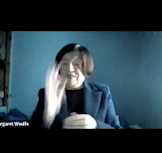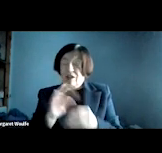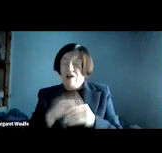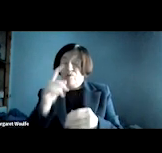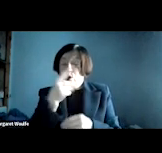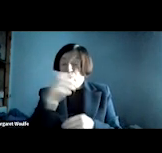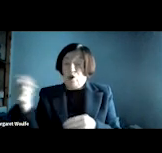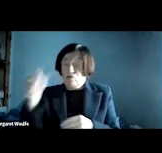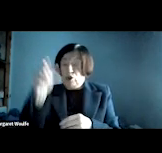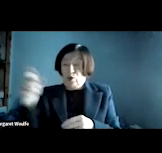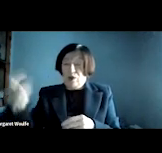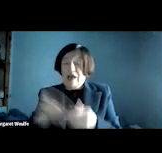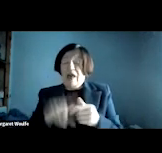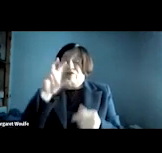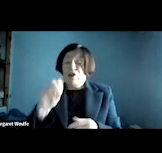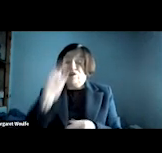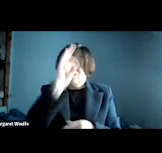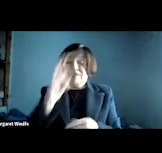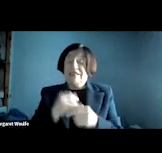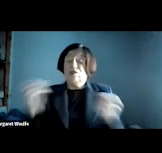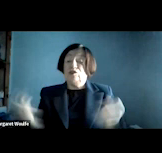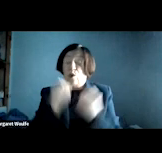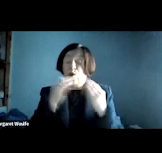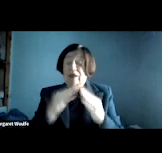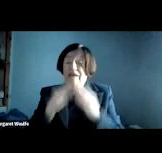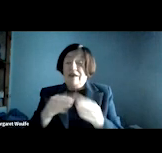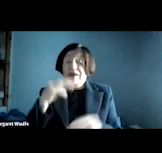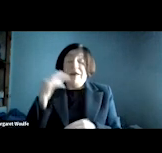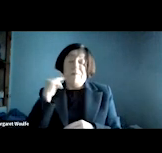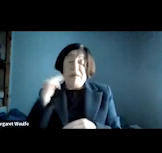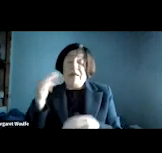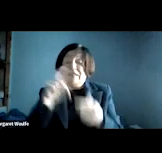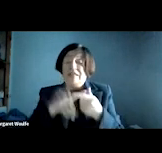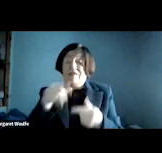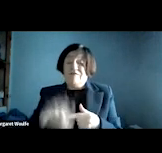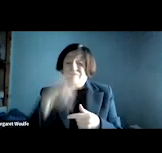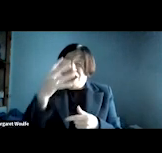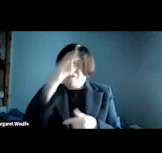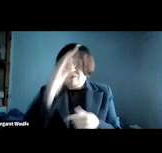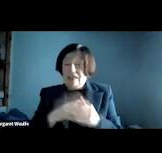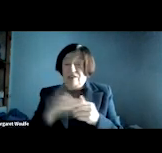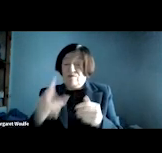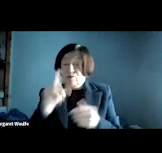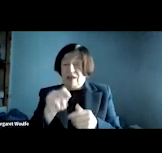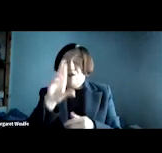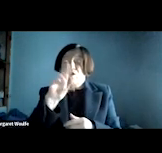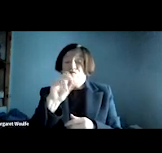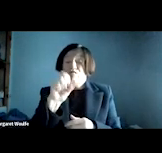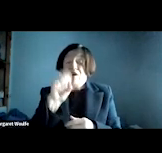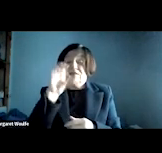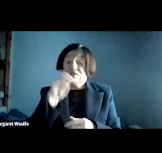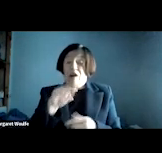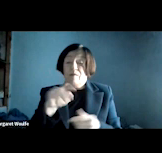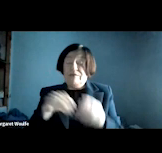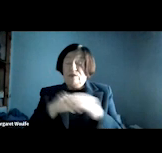and 30% in social housing. Meath is 5% in excess of 20. Roscommon, minimum 10%